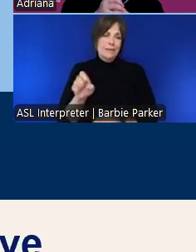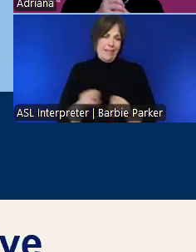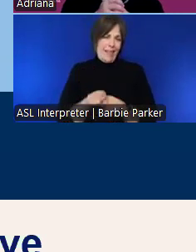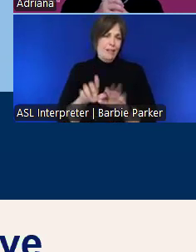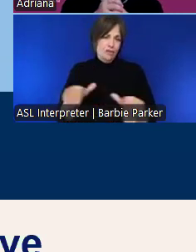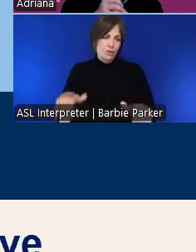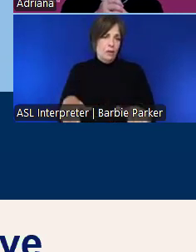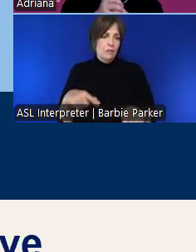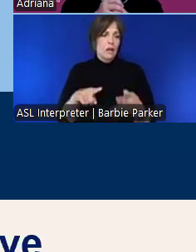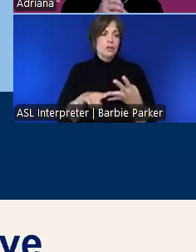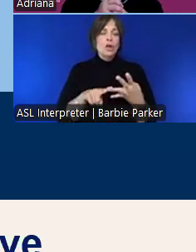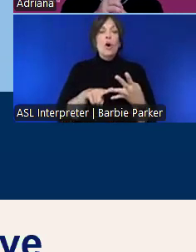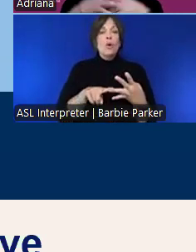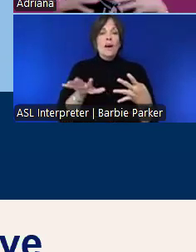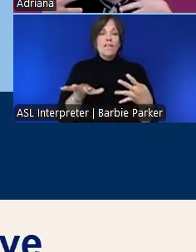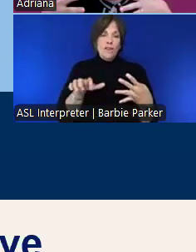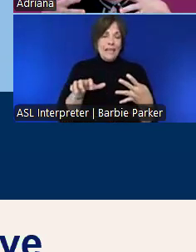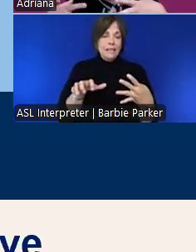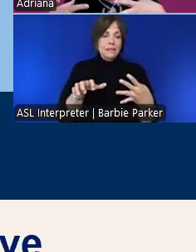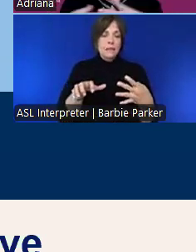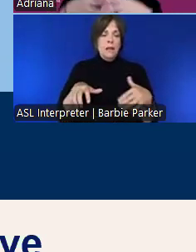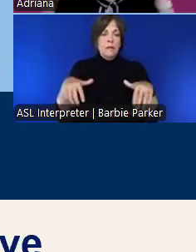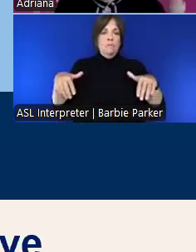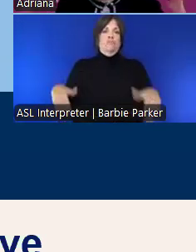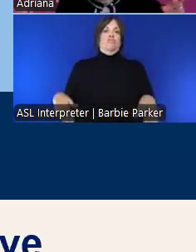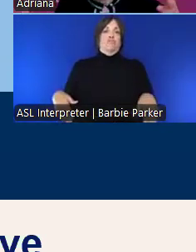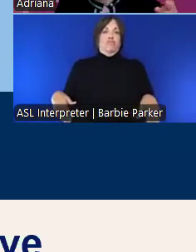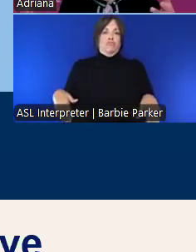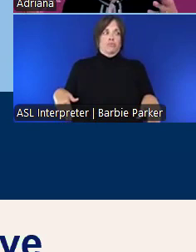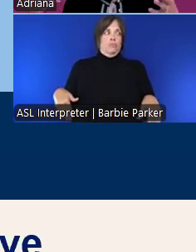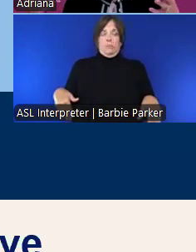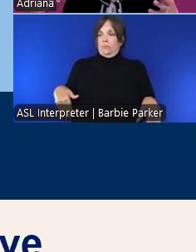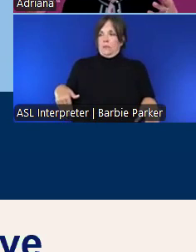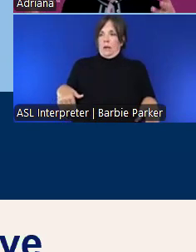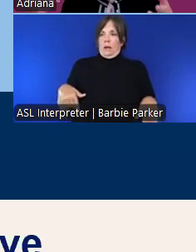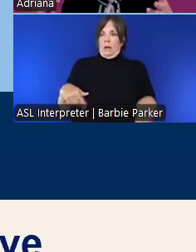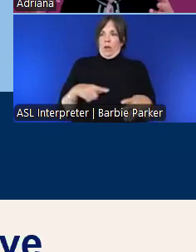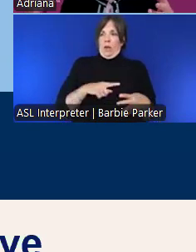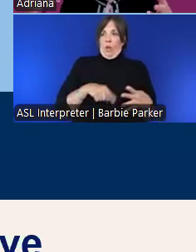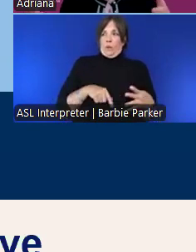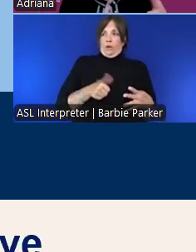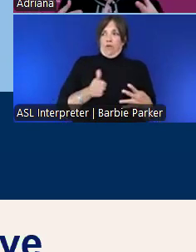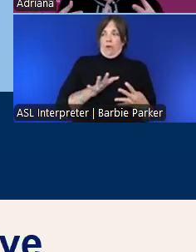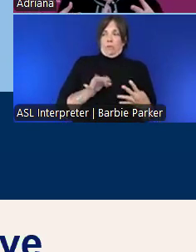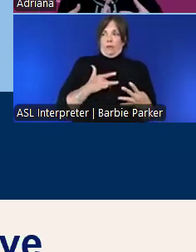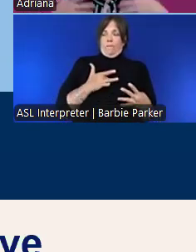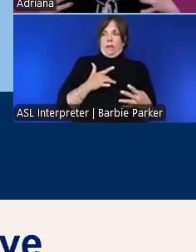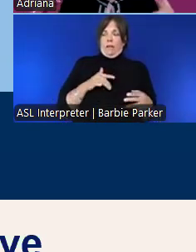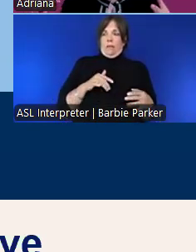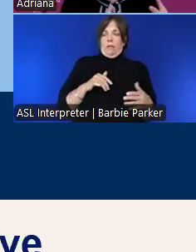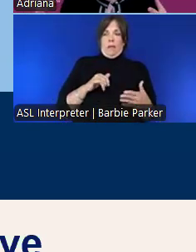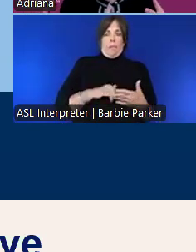freeze is the state of immobility when other options feel impossible possible, right? If you